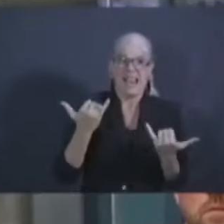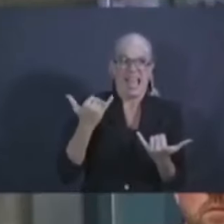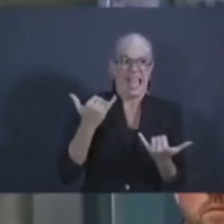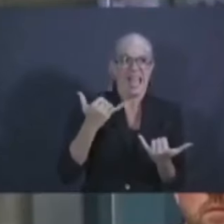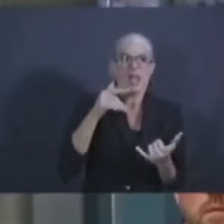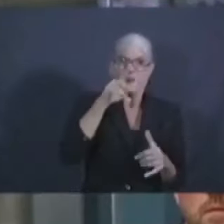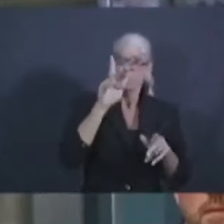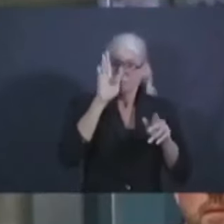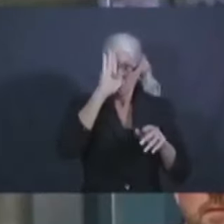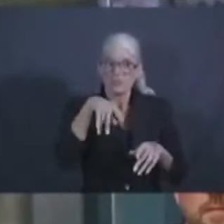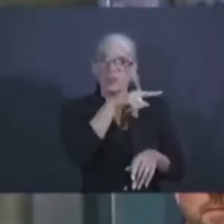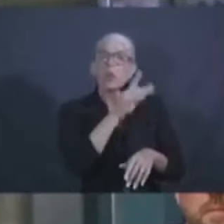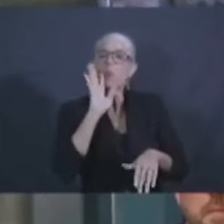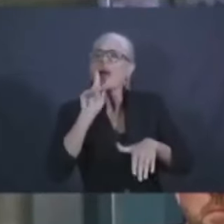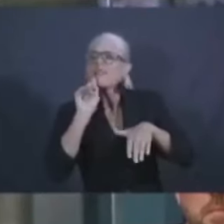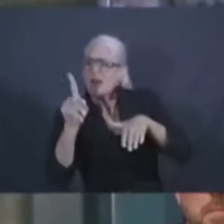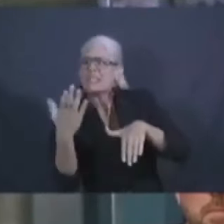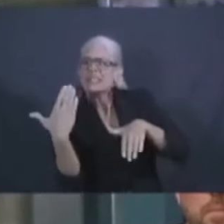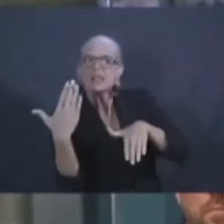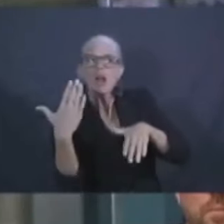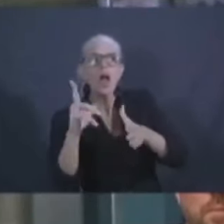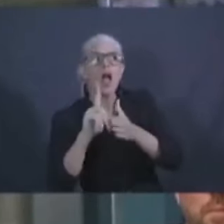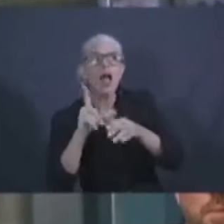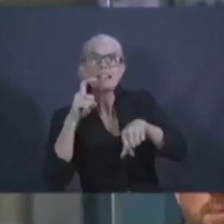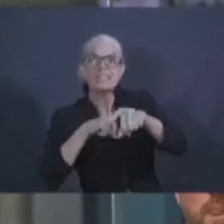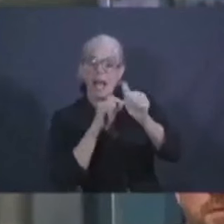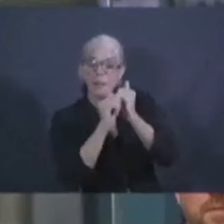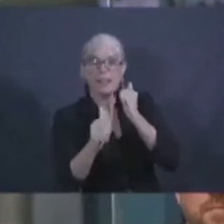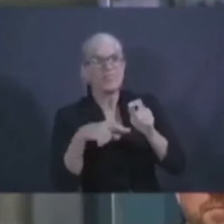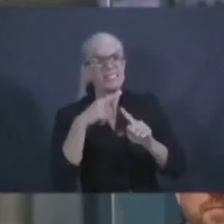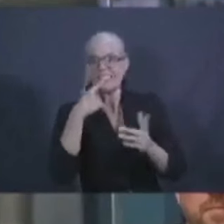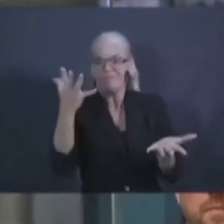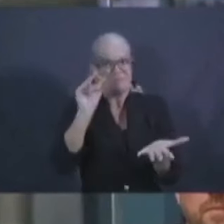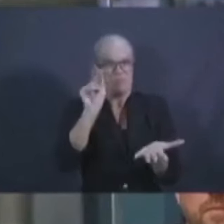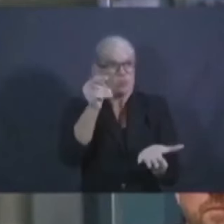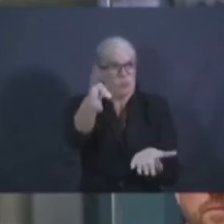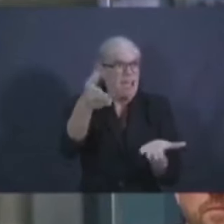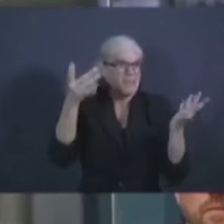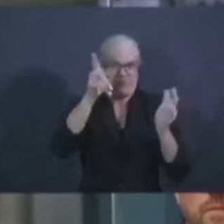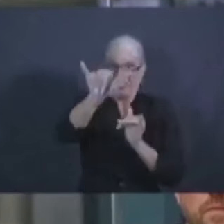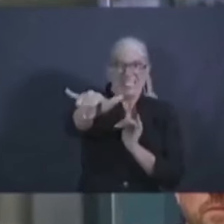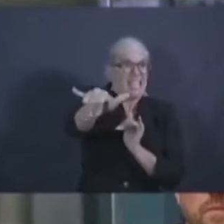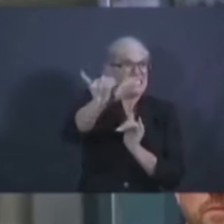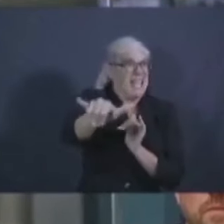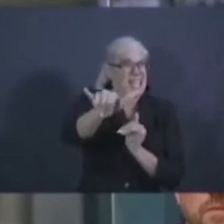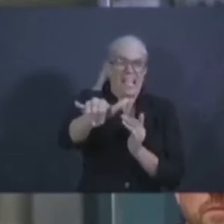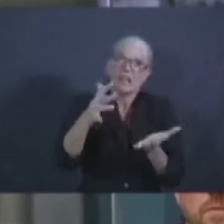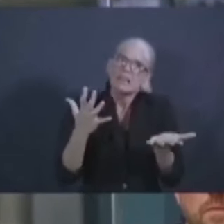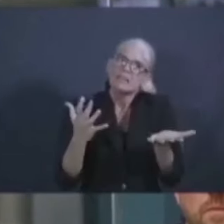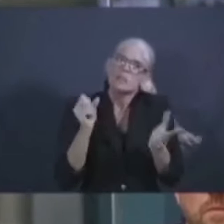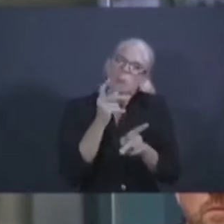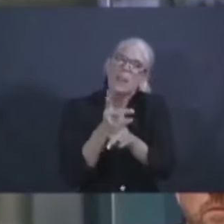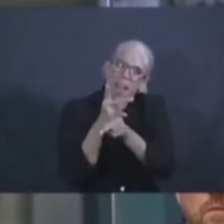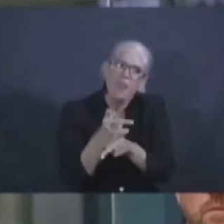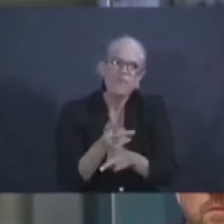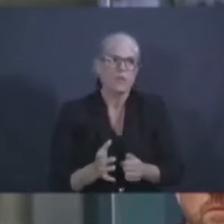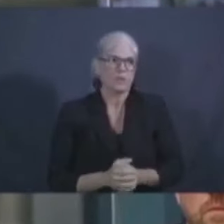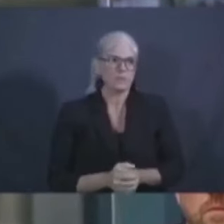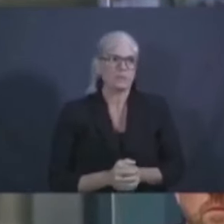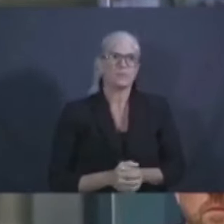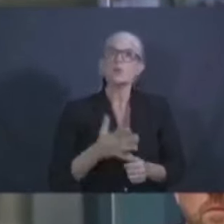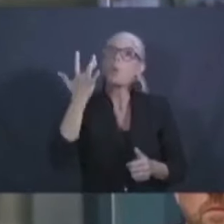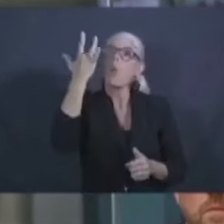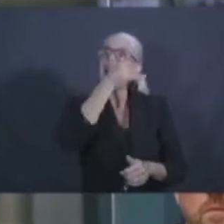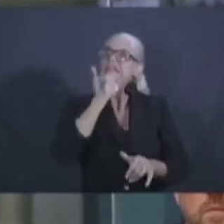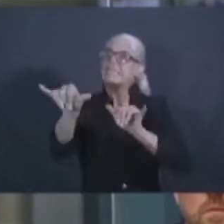But don't put yourself at risk. We have fatalities on the roadways, in hazardous conditions, almost every